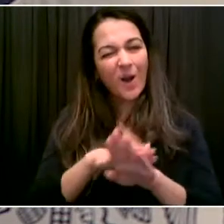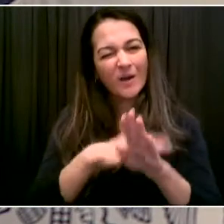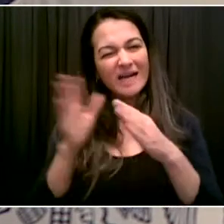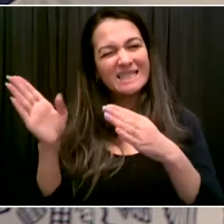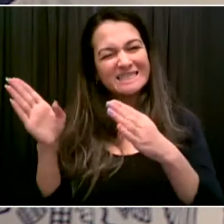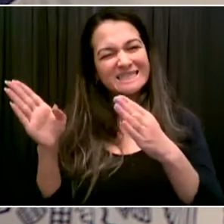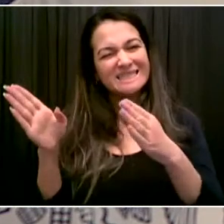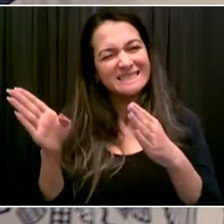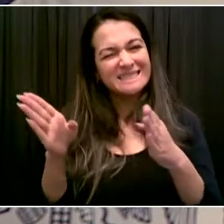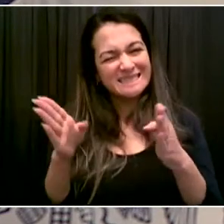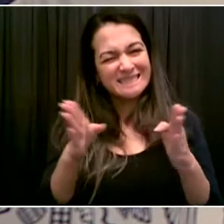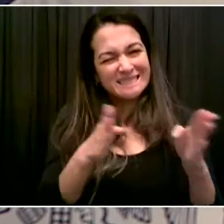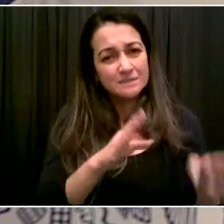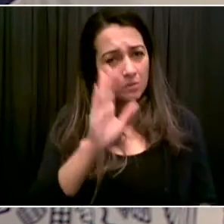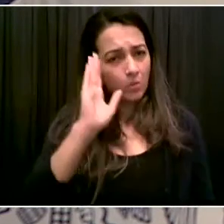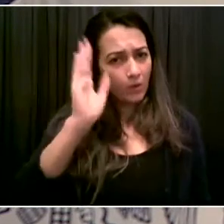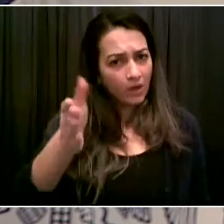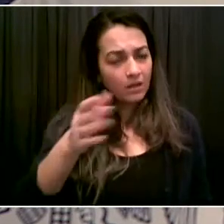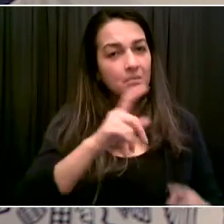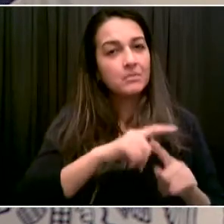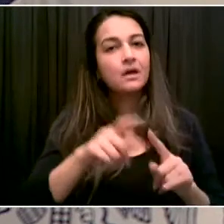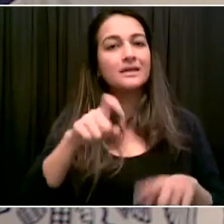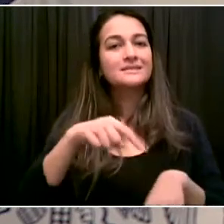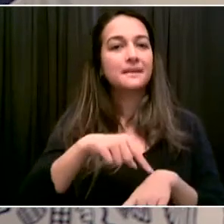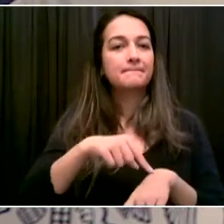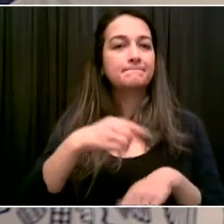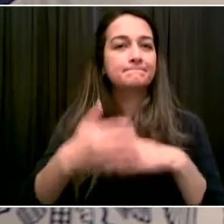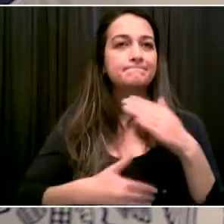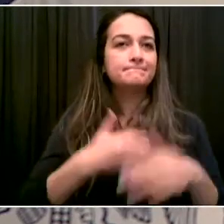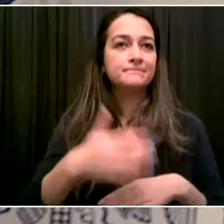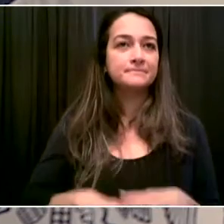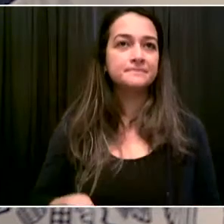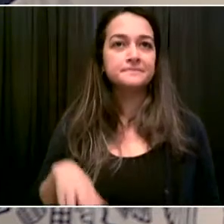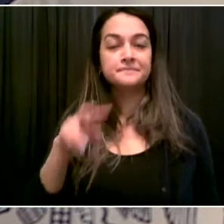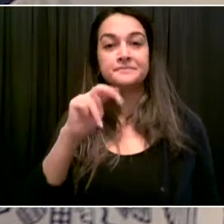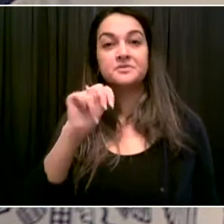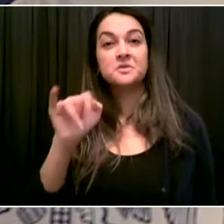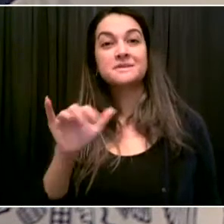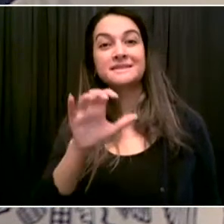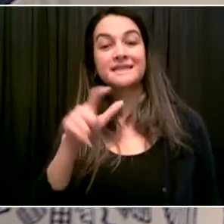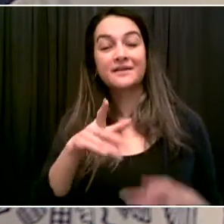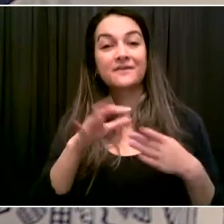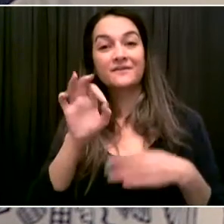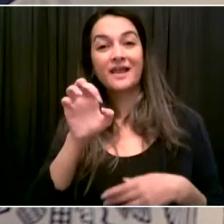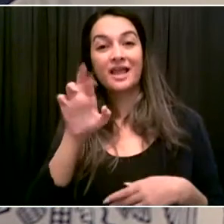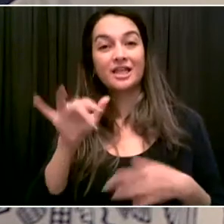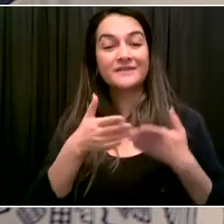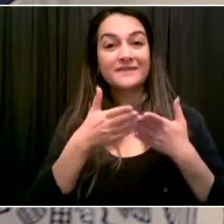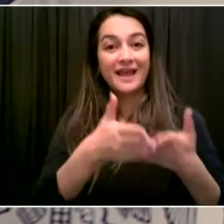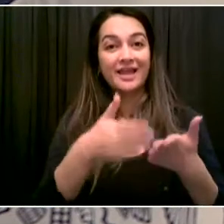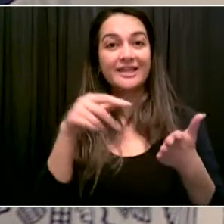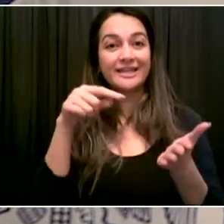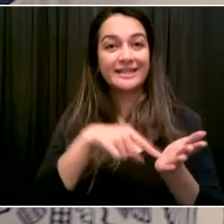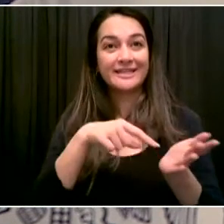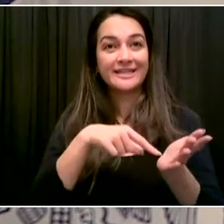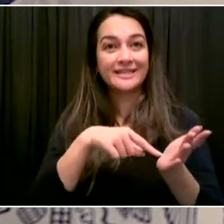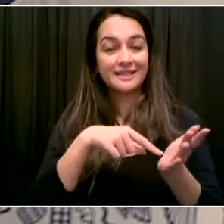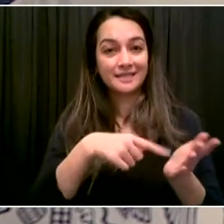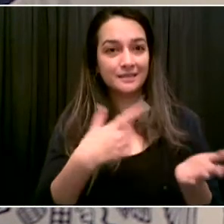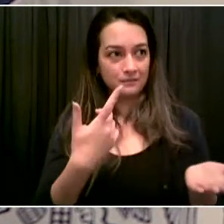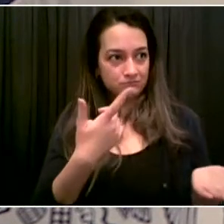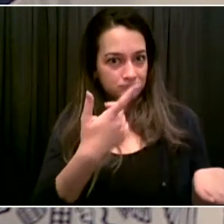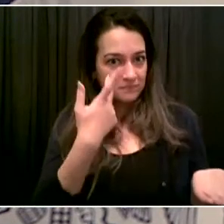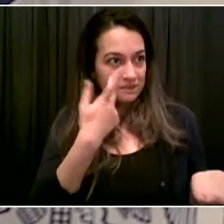It's one piece of the transportation puzzle. There's a lot more to do, but it certainly was done in a small time